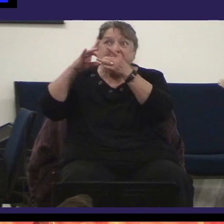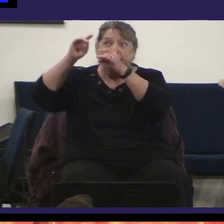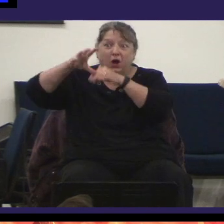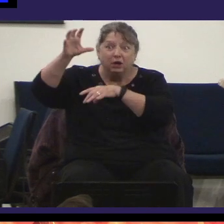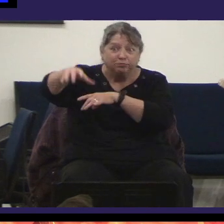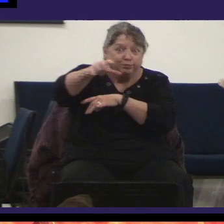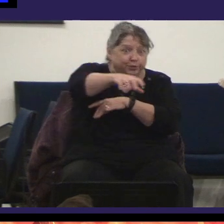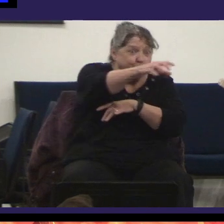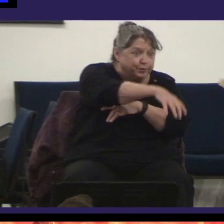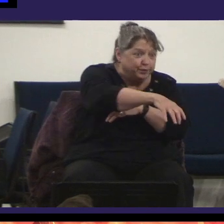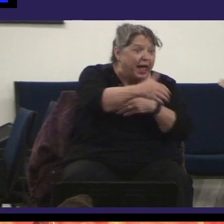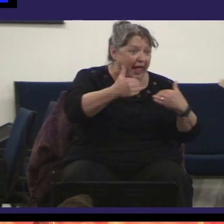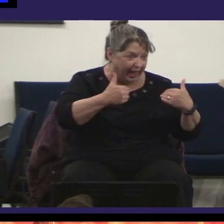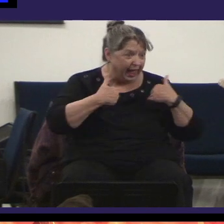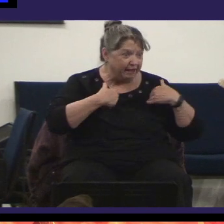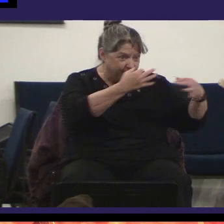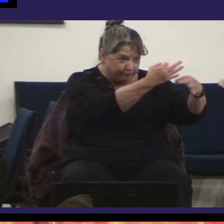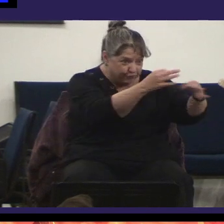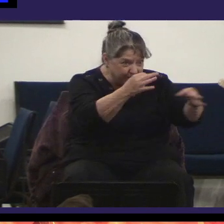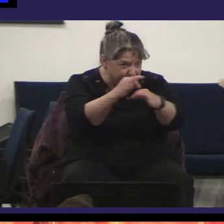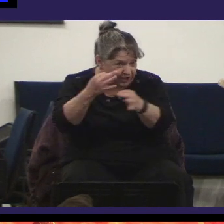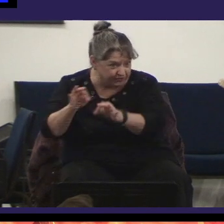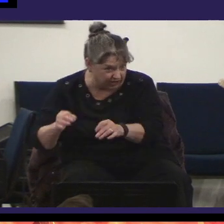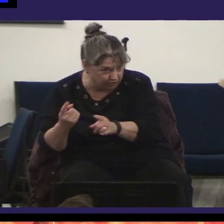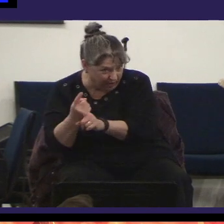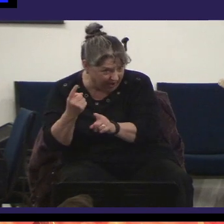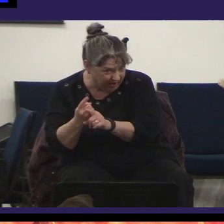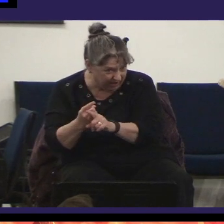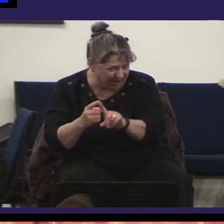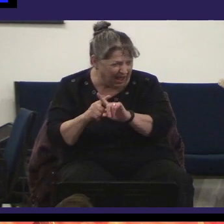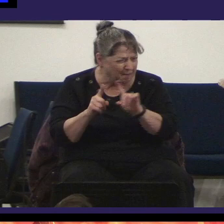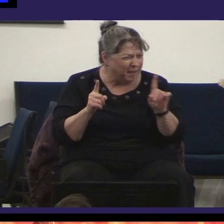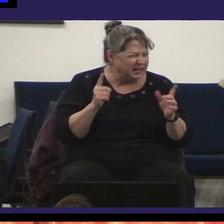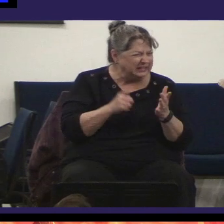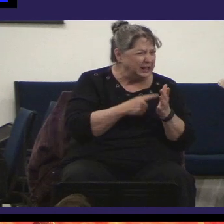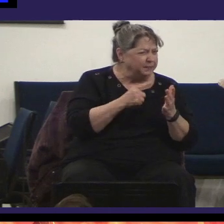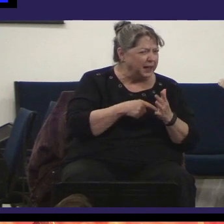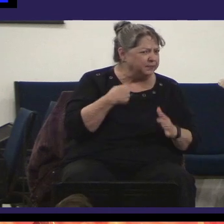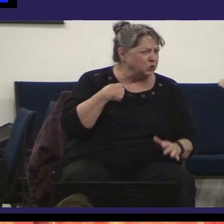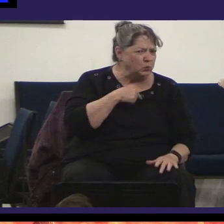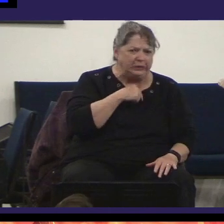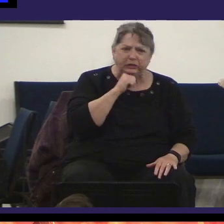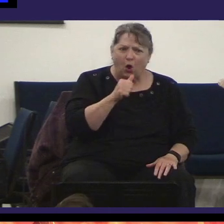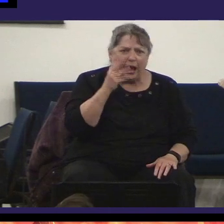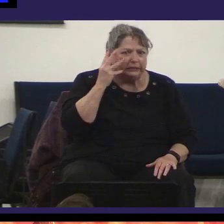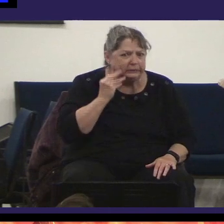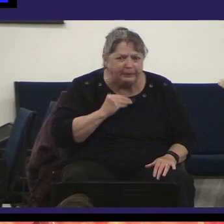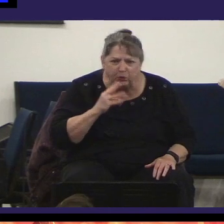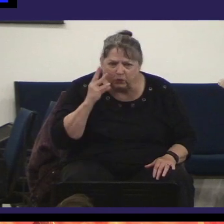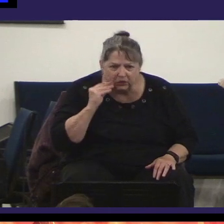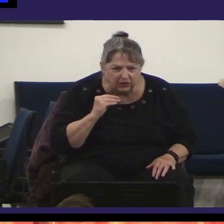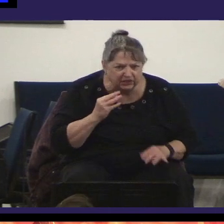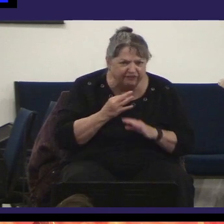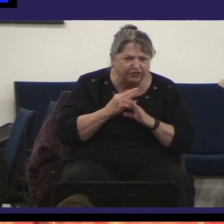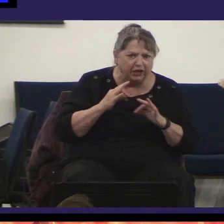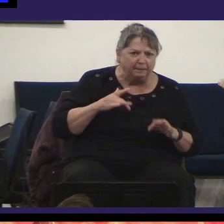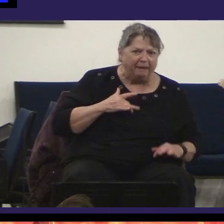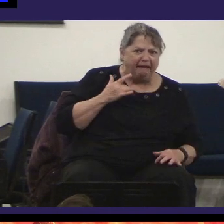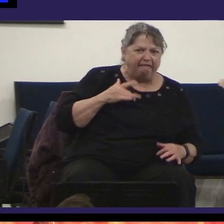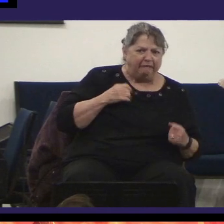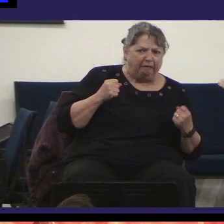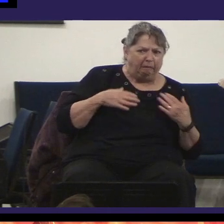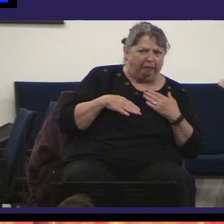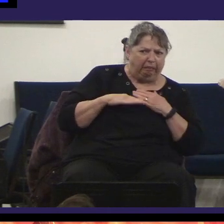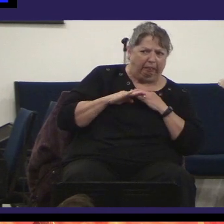However, do we always experience that freedom? And, you know, what are some of the things that